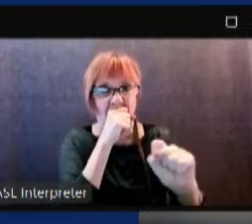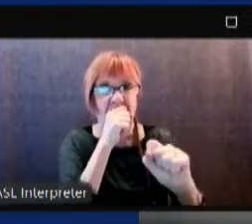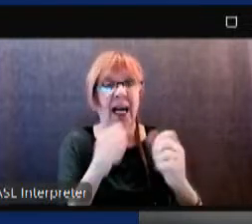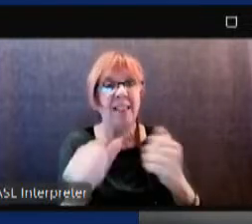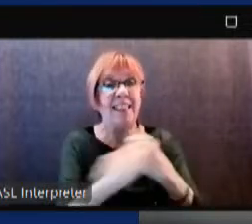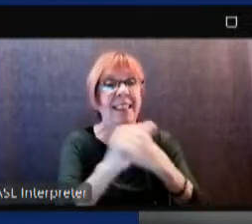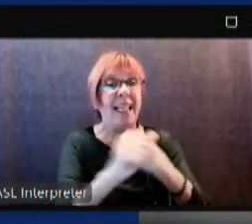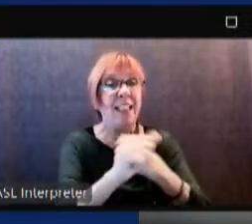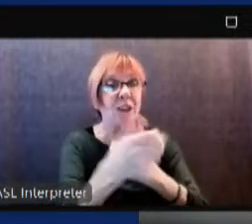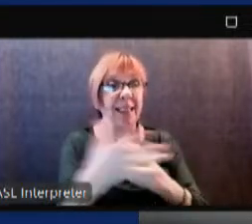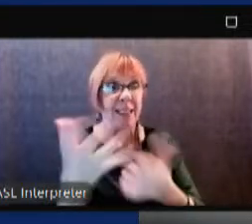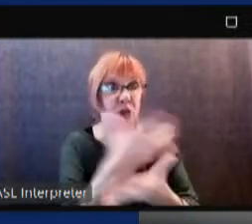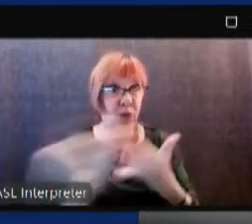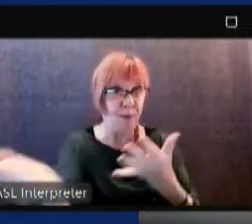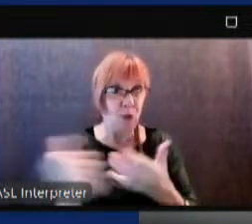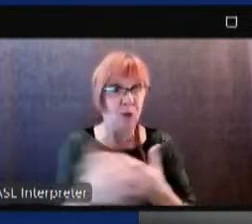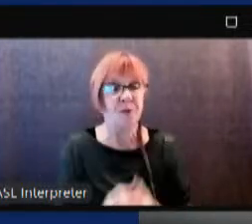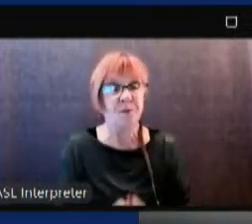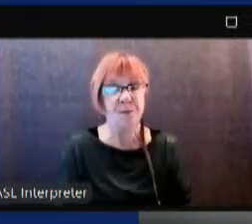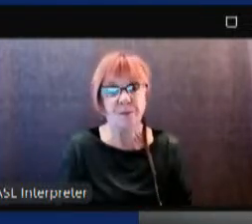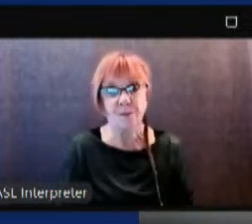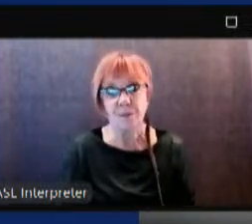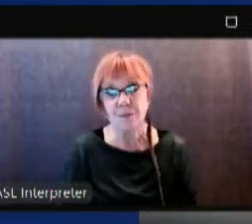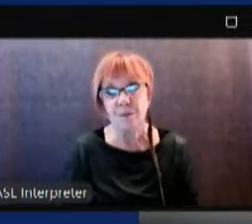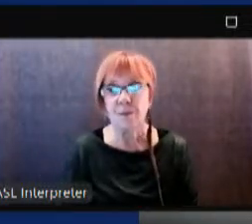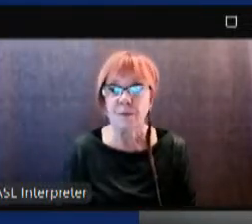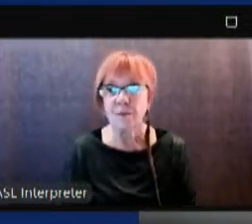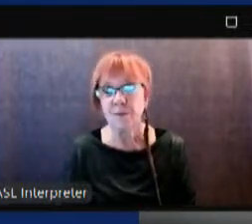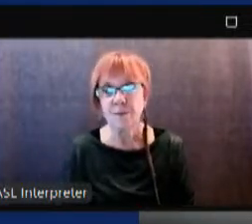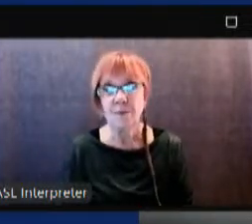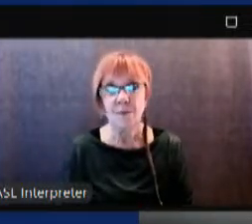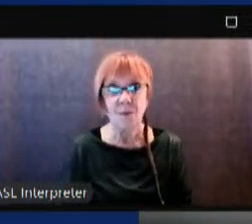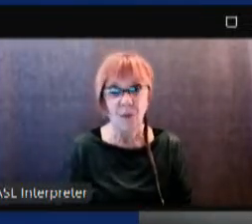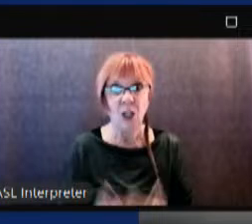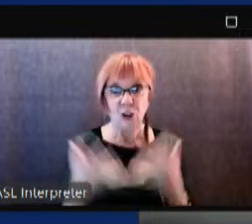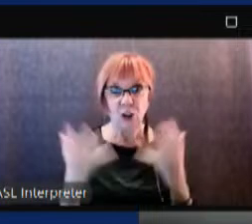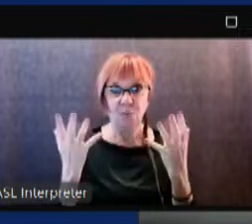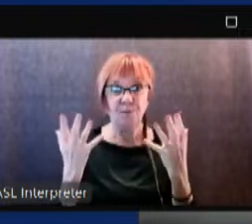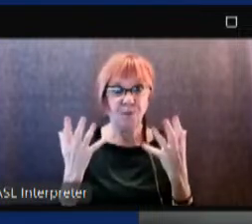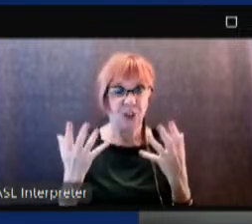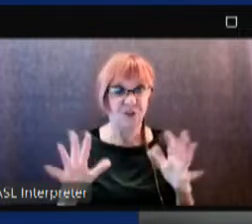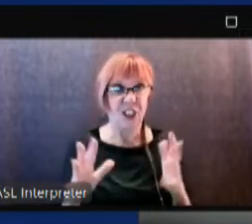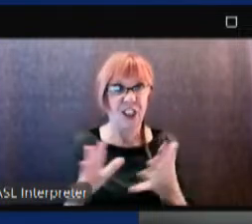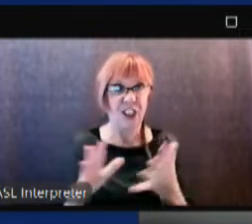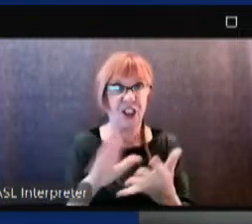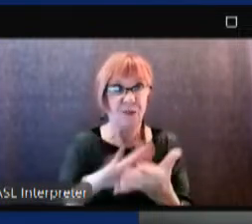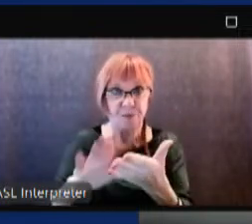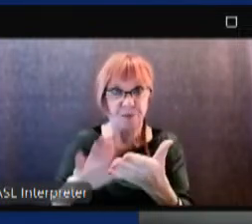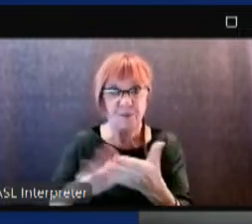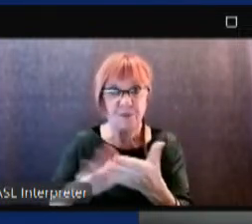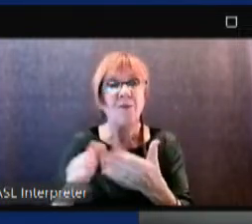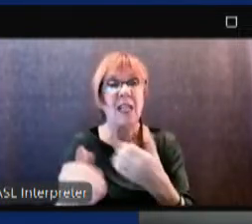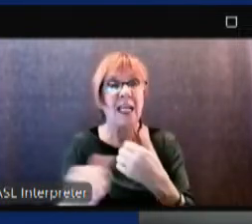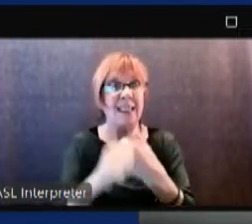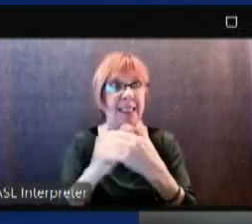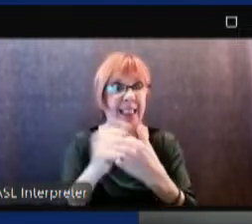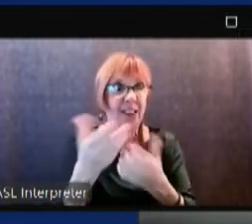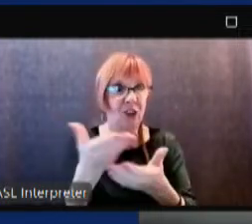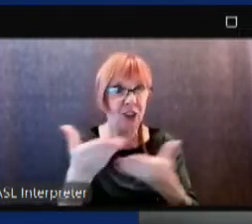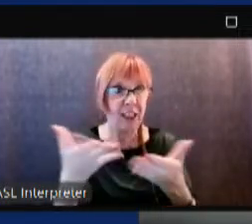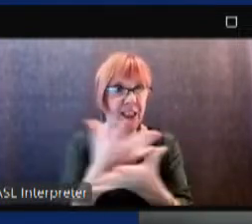hazardous materials. So once that happens, then you can